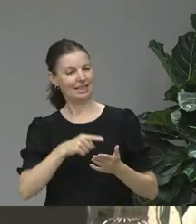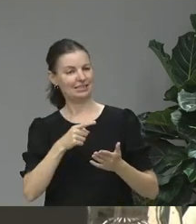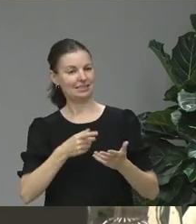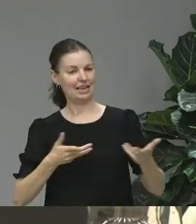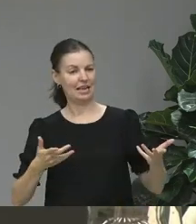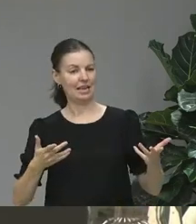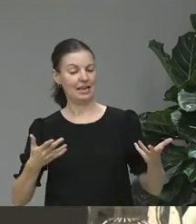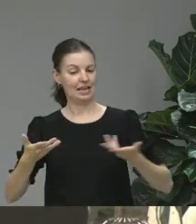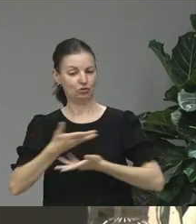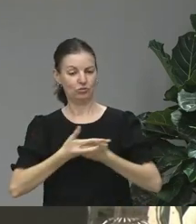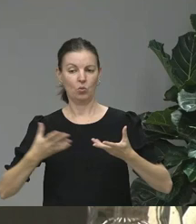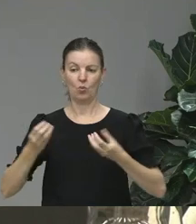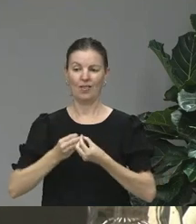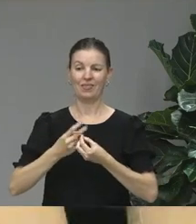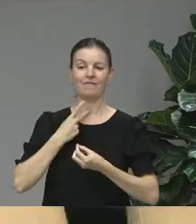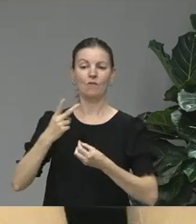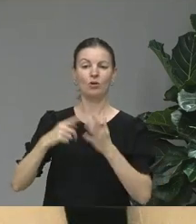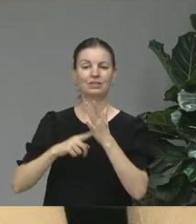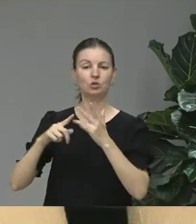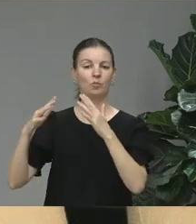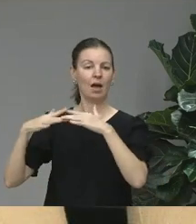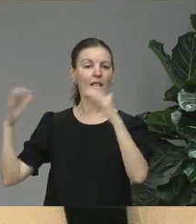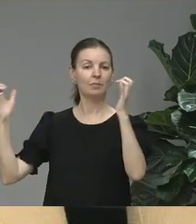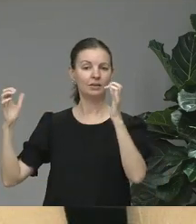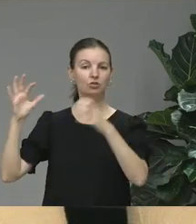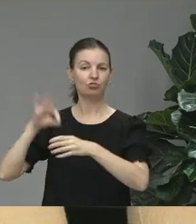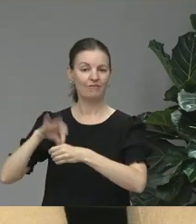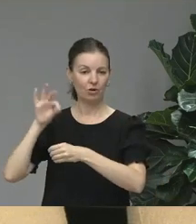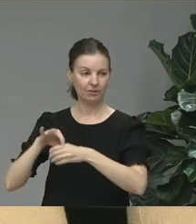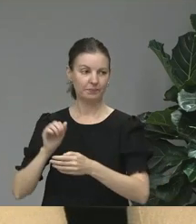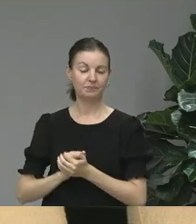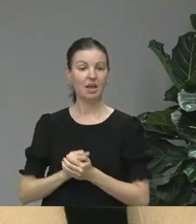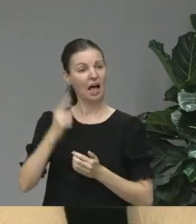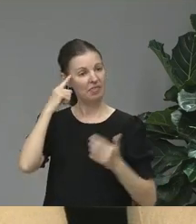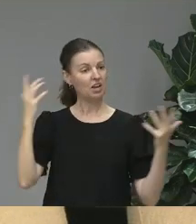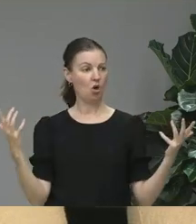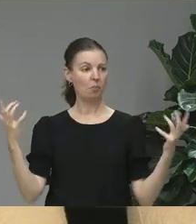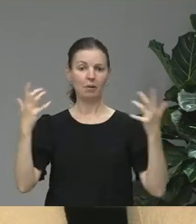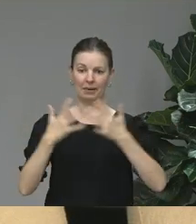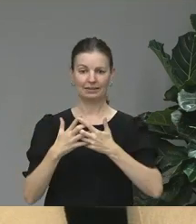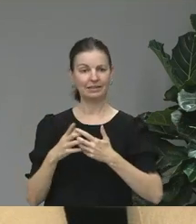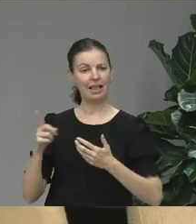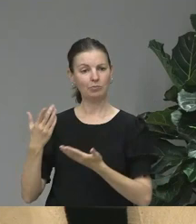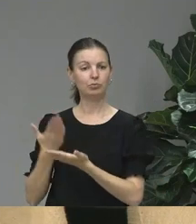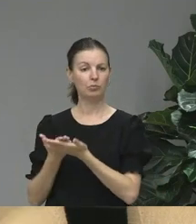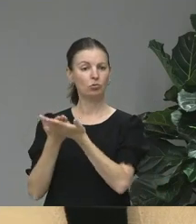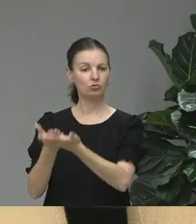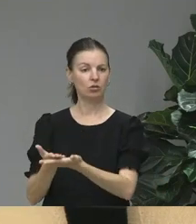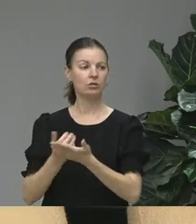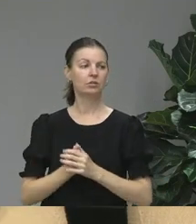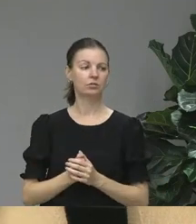referendum? It complements that proposal. If and